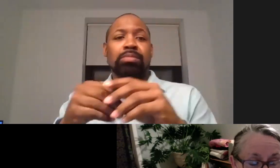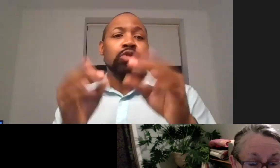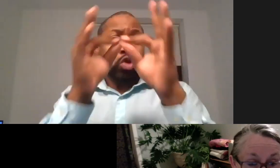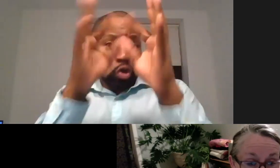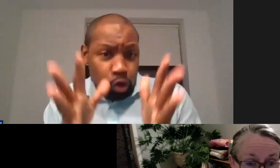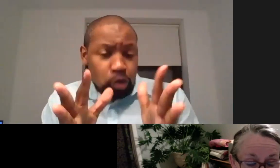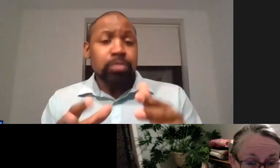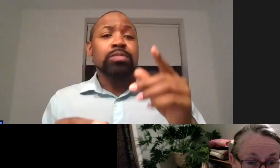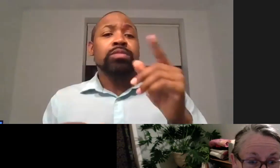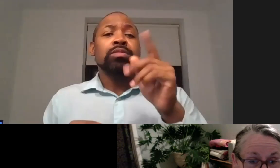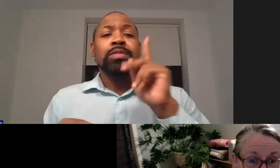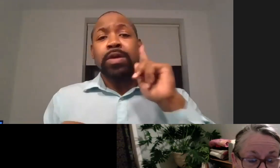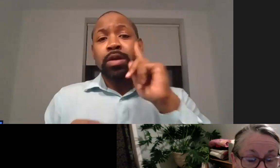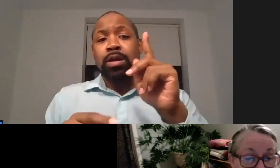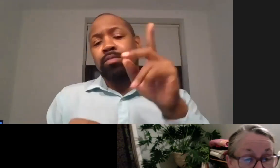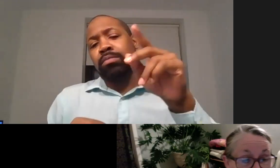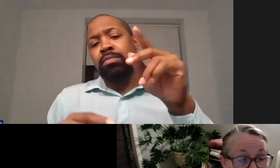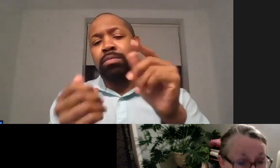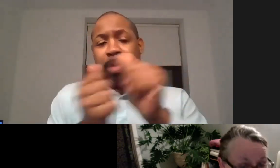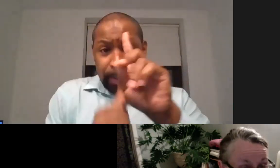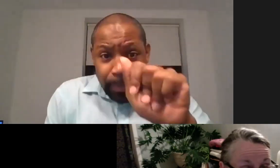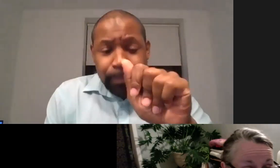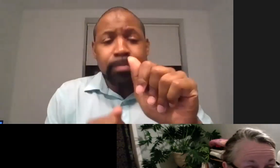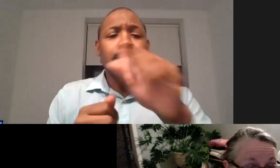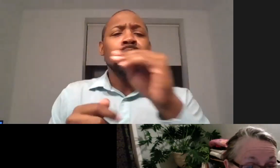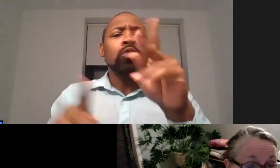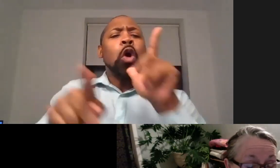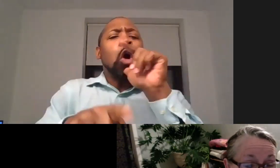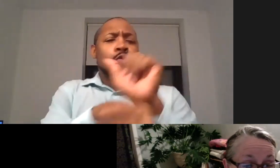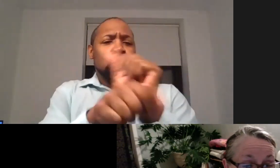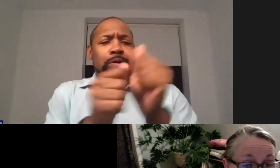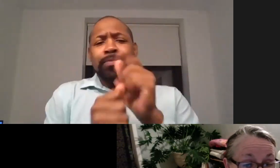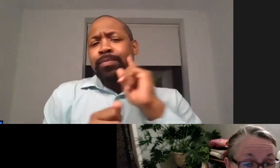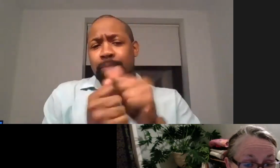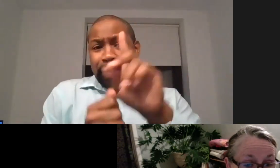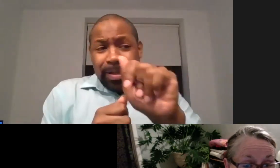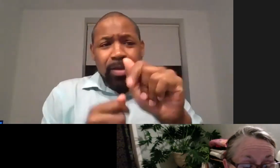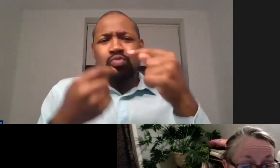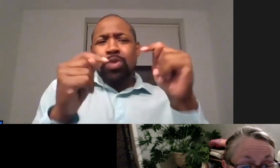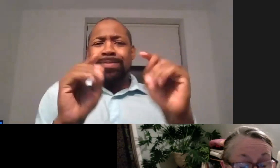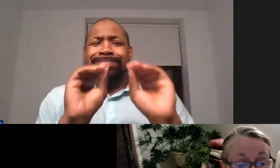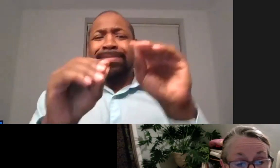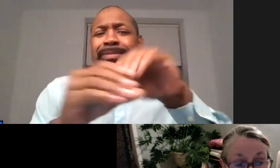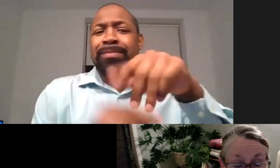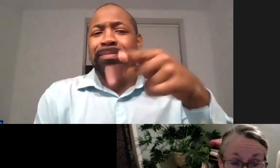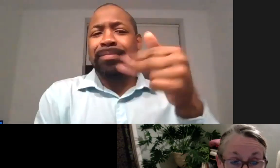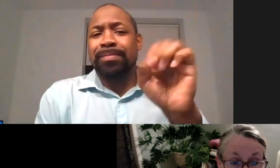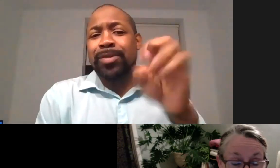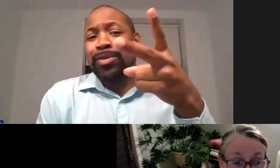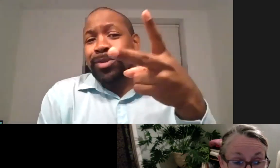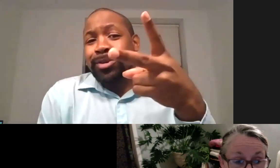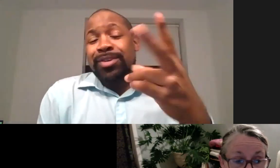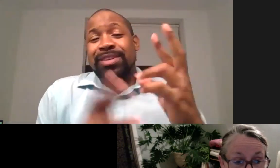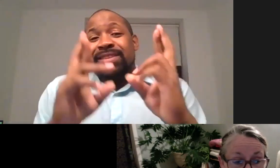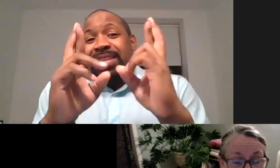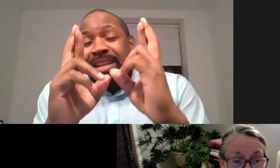to nudge Dr. Alexander Scott to include interpreters, to include people with disabilities, people who work in